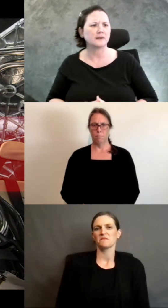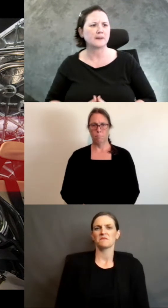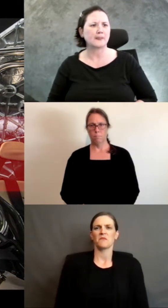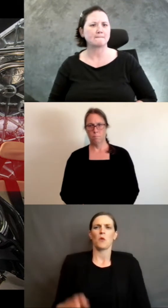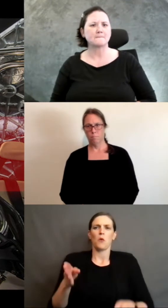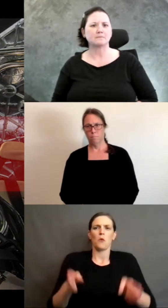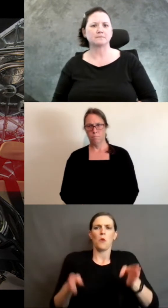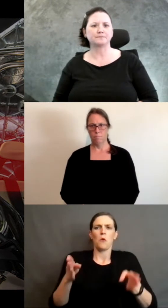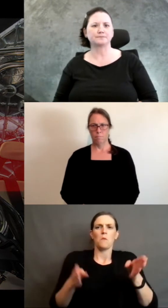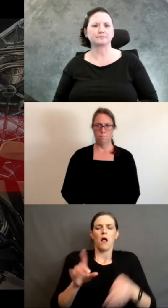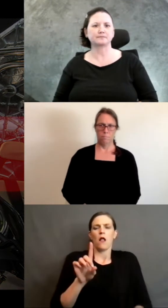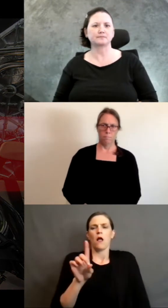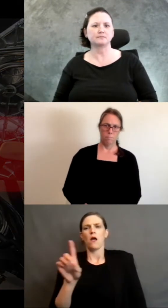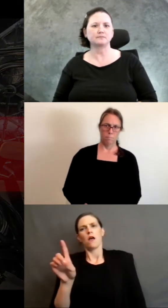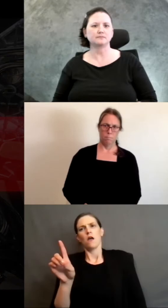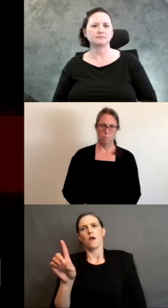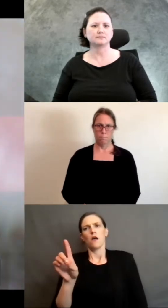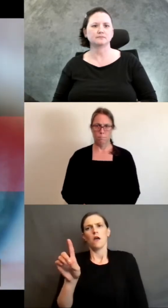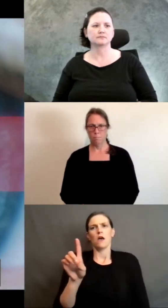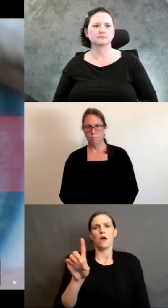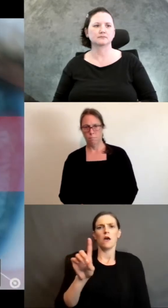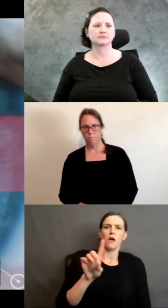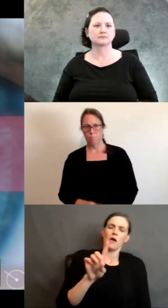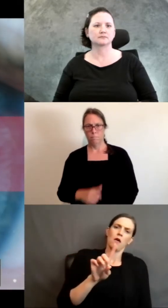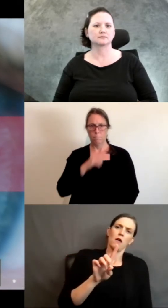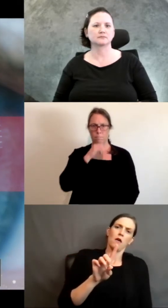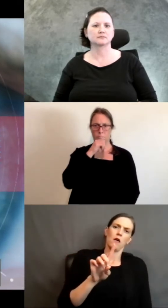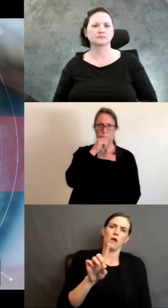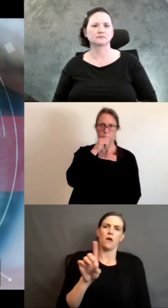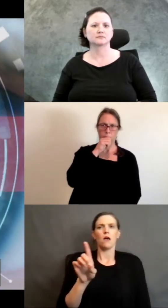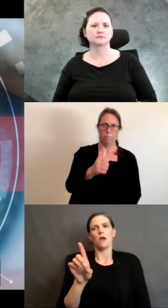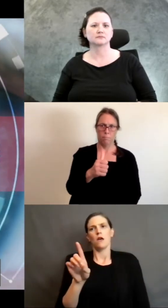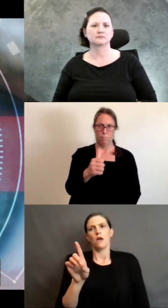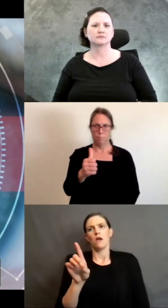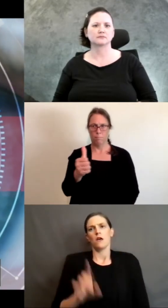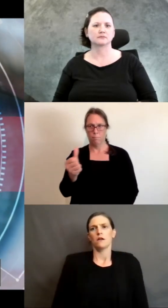slowly rocking back and forth. Does not compute.